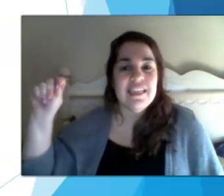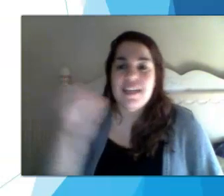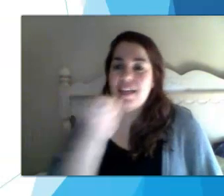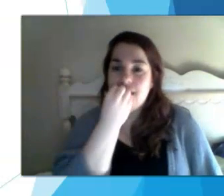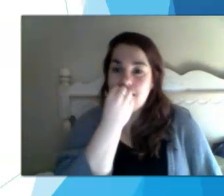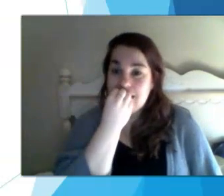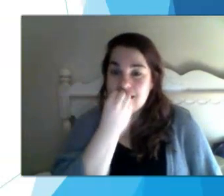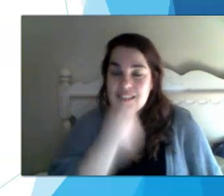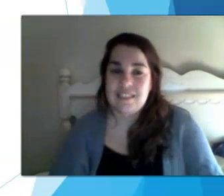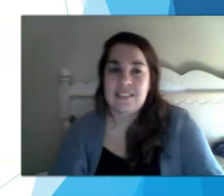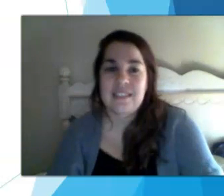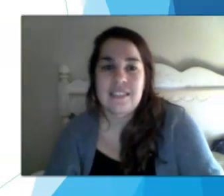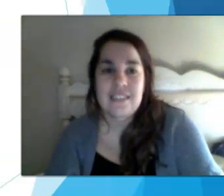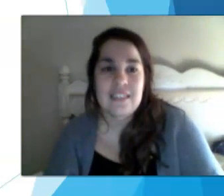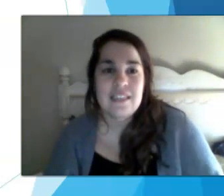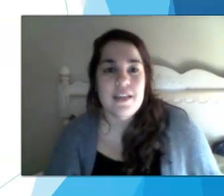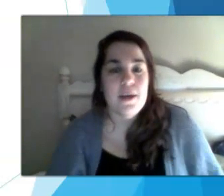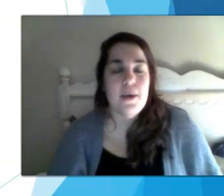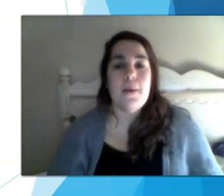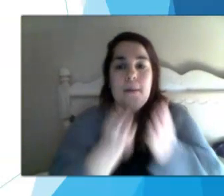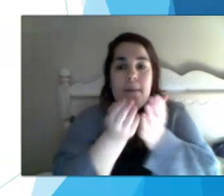E-A-T. Eat.